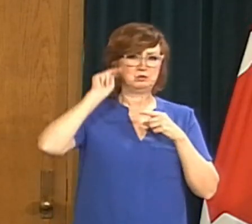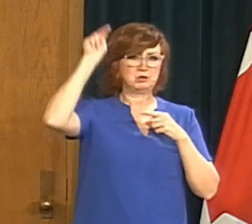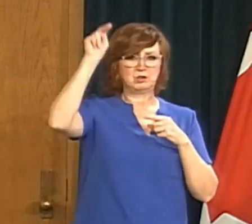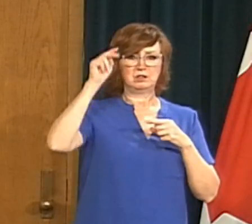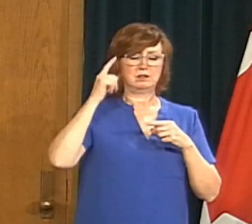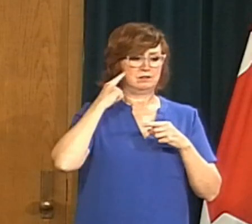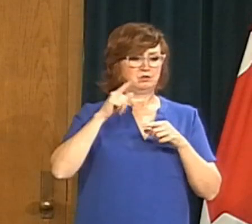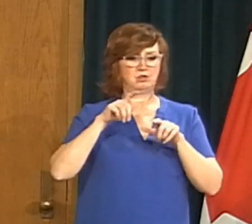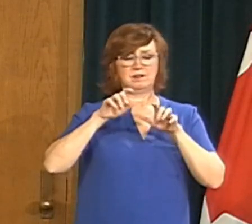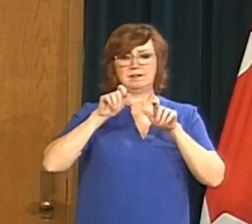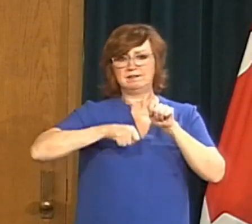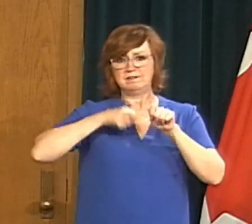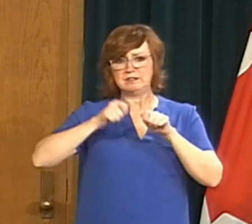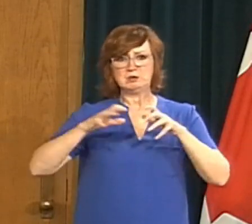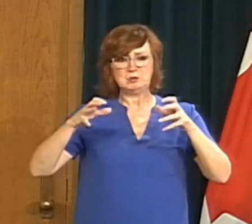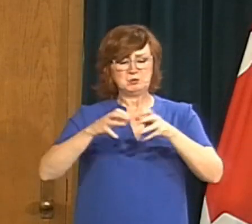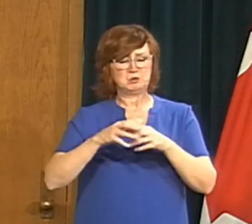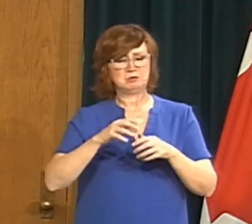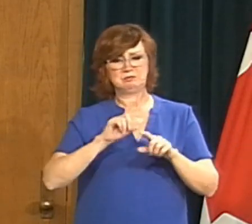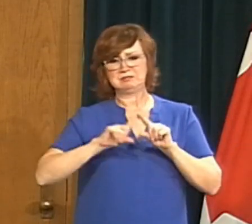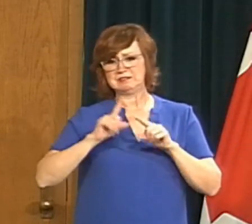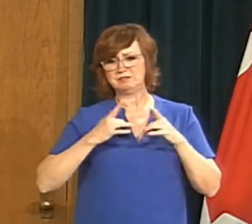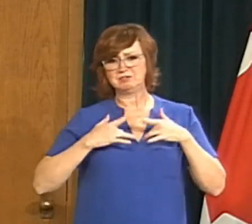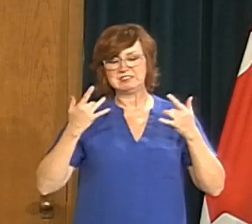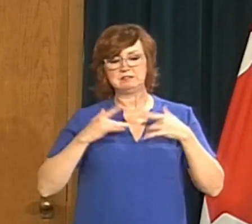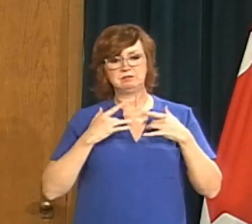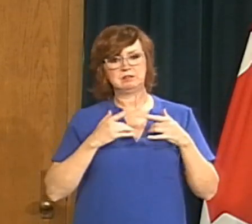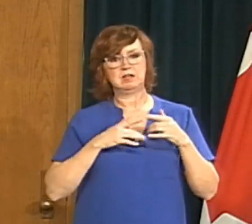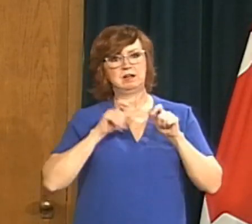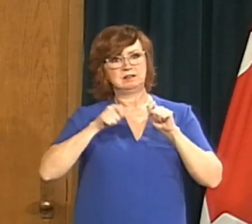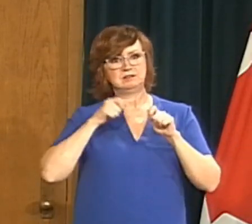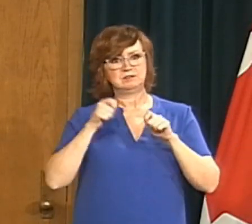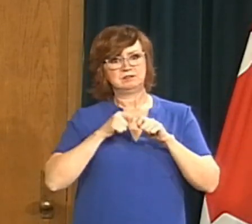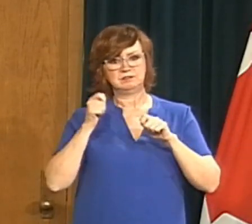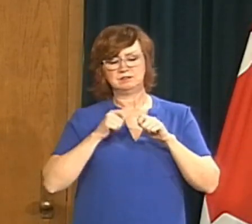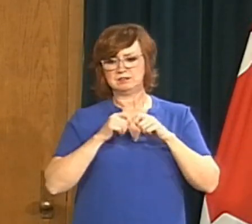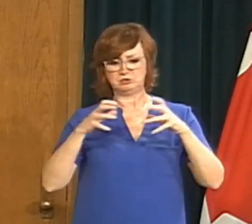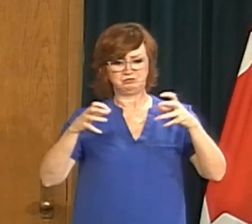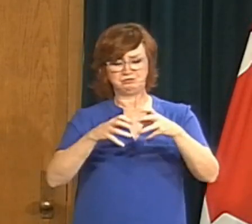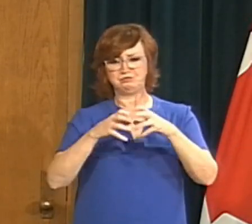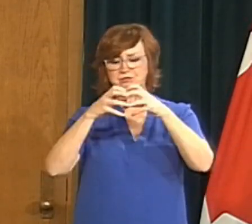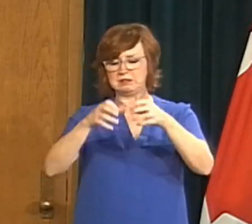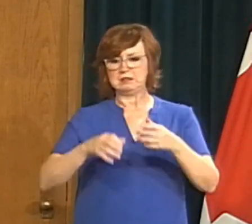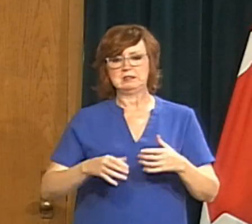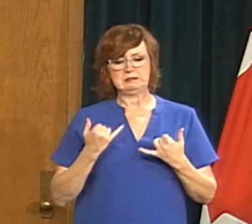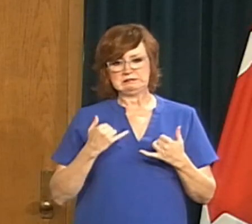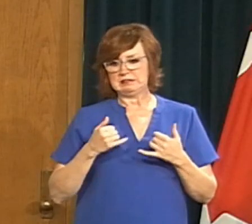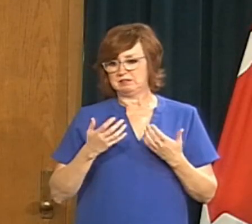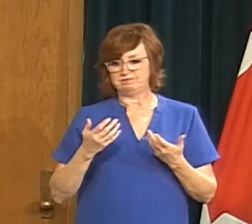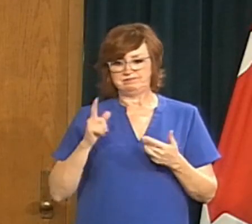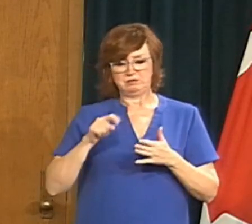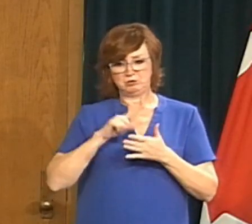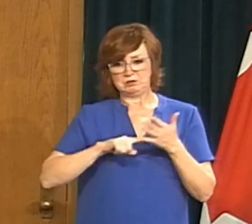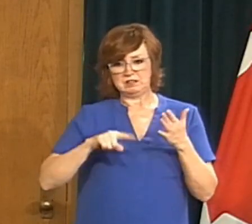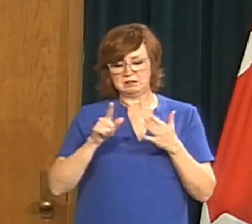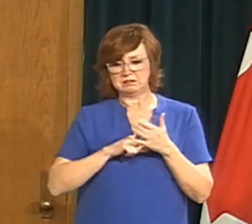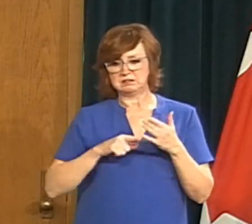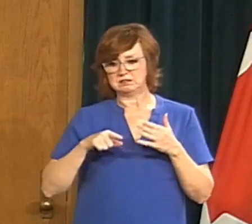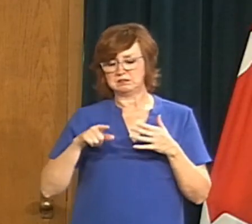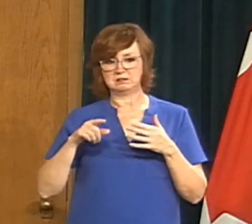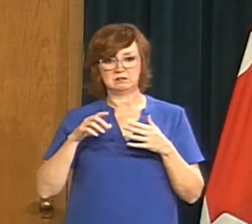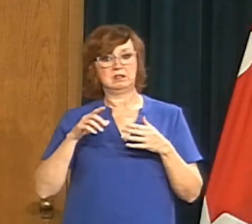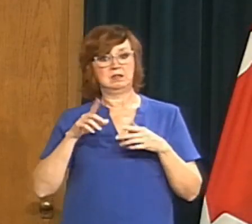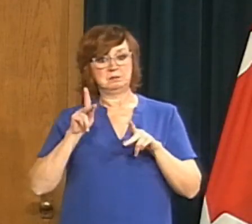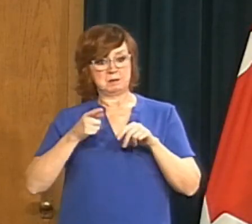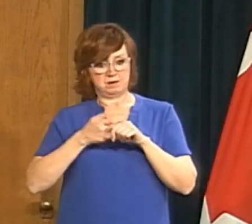interprovincially, and if they are operating in the Northern Administration District, they are in many ways losing even their provincial customer